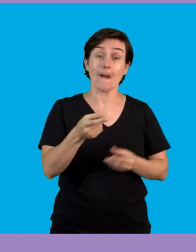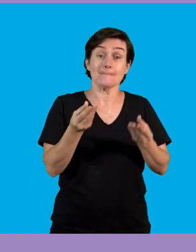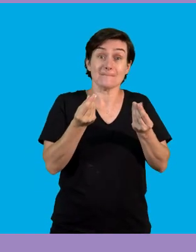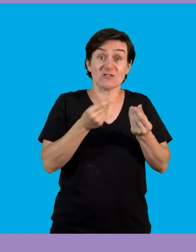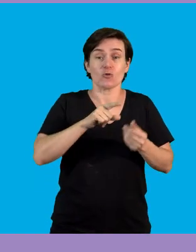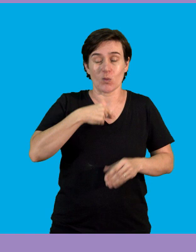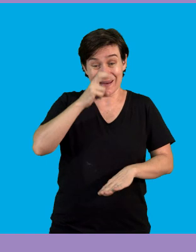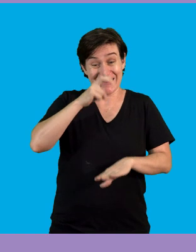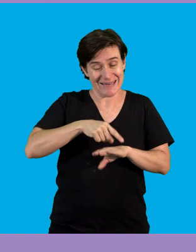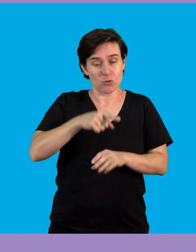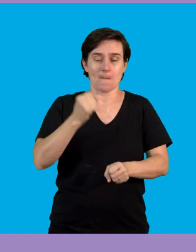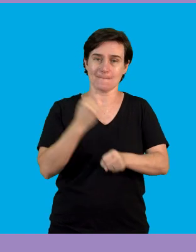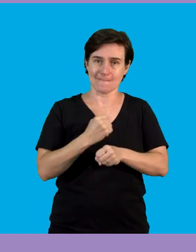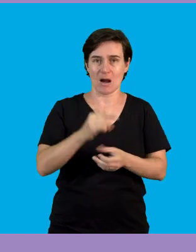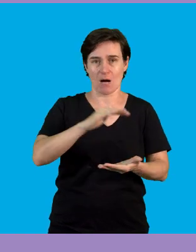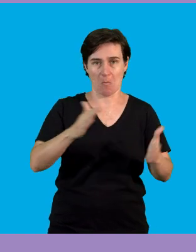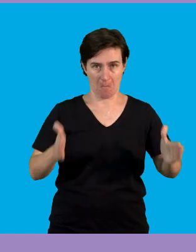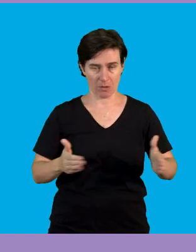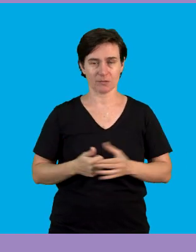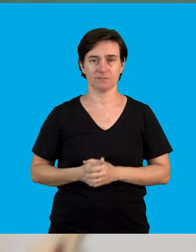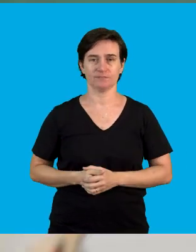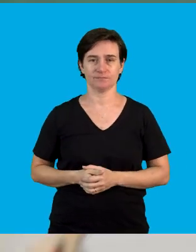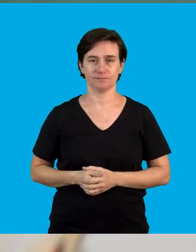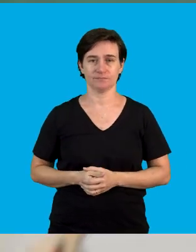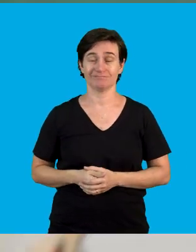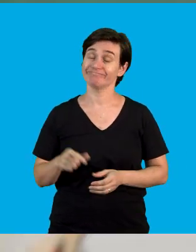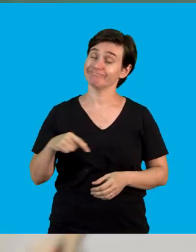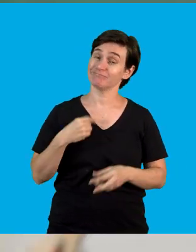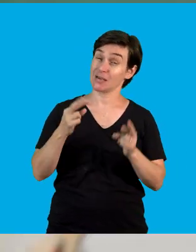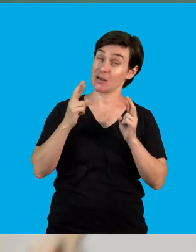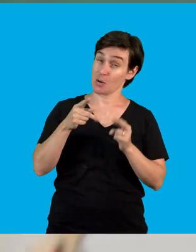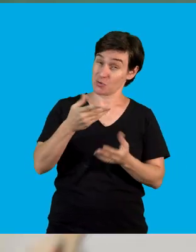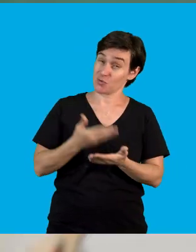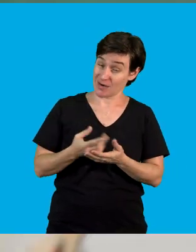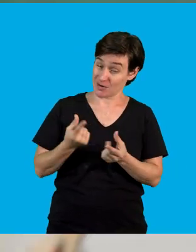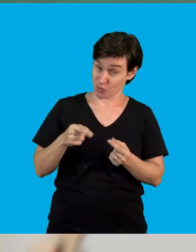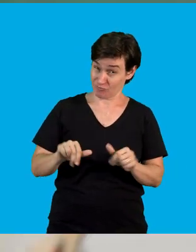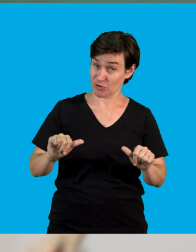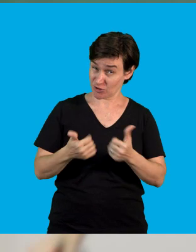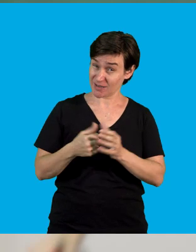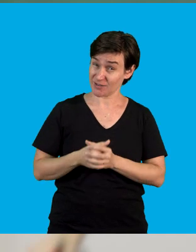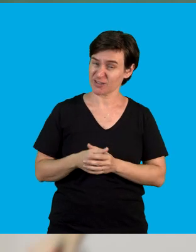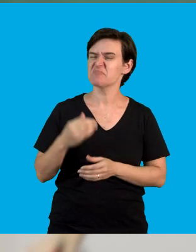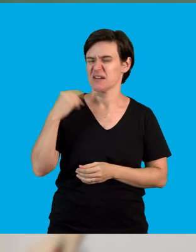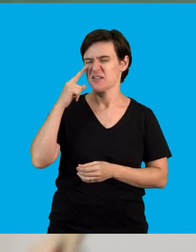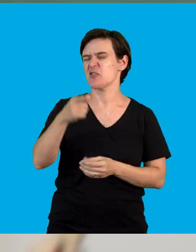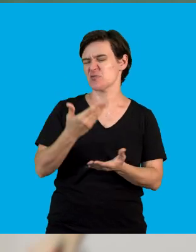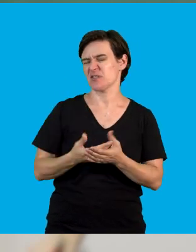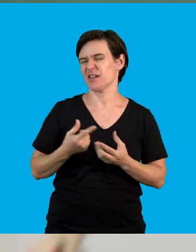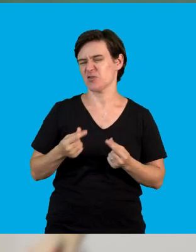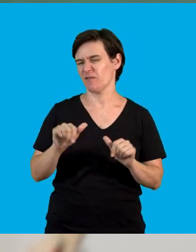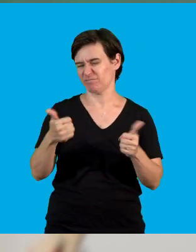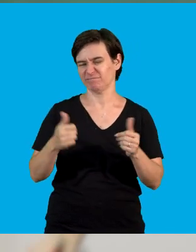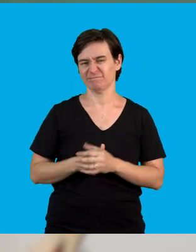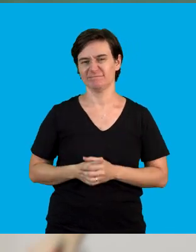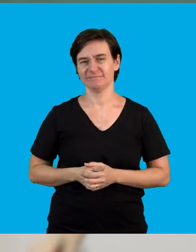material used to make this container? I hope you can manage this challenge, but I know you will do